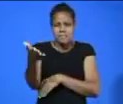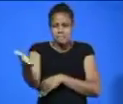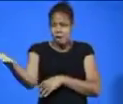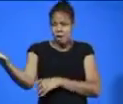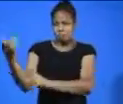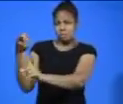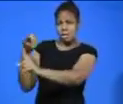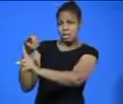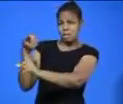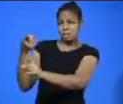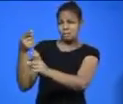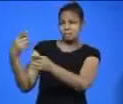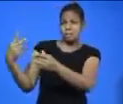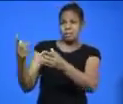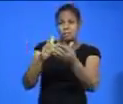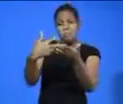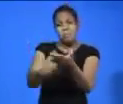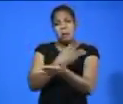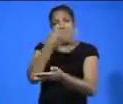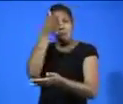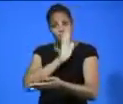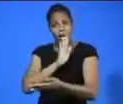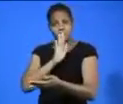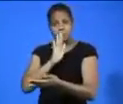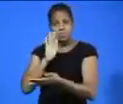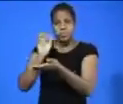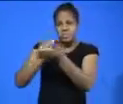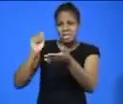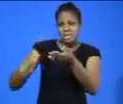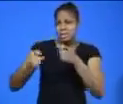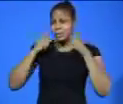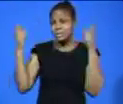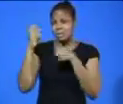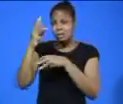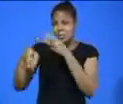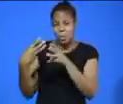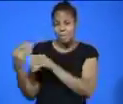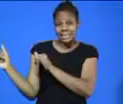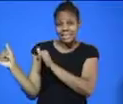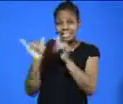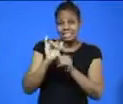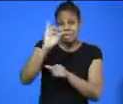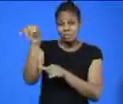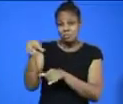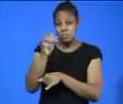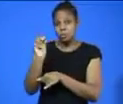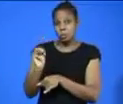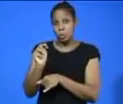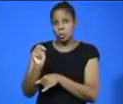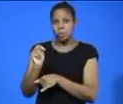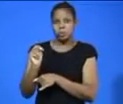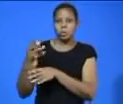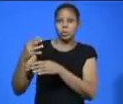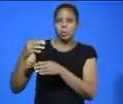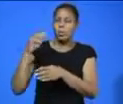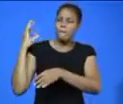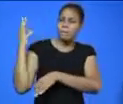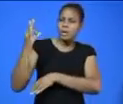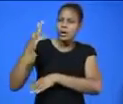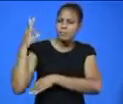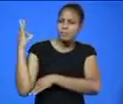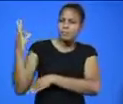God who takes away the sin of the world. The same John who preached fiery sermons so